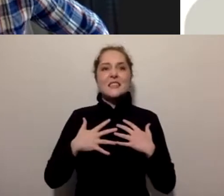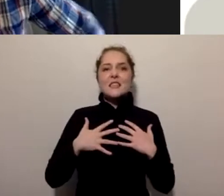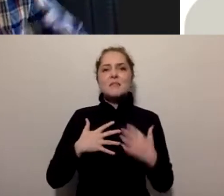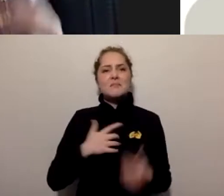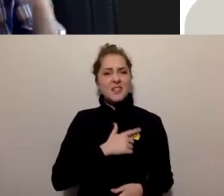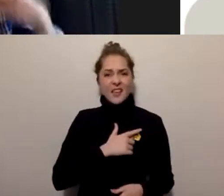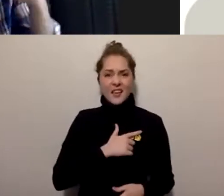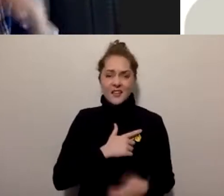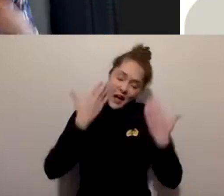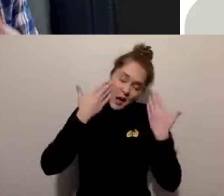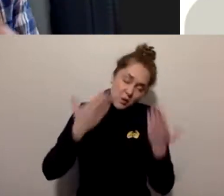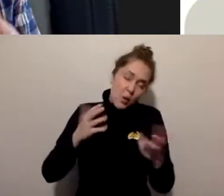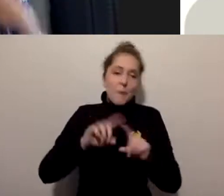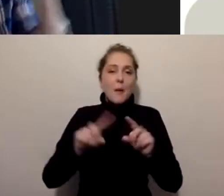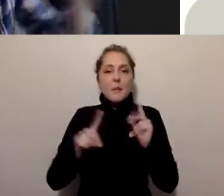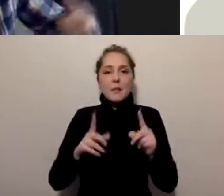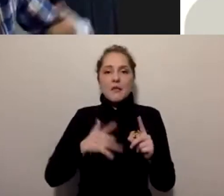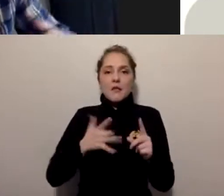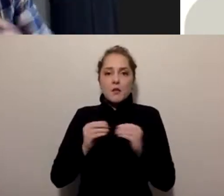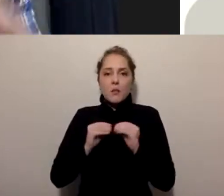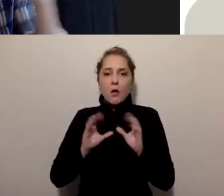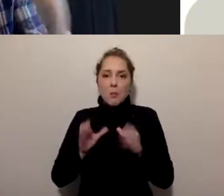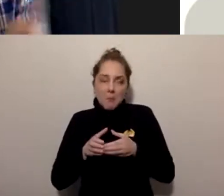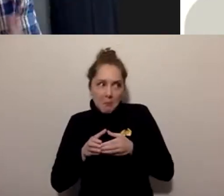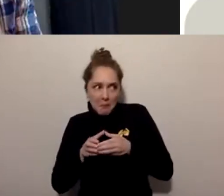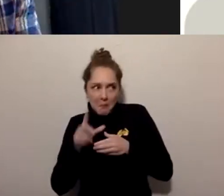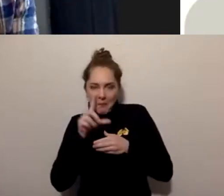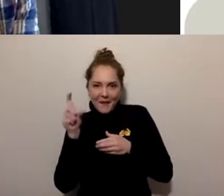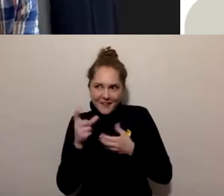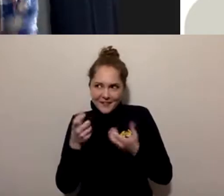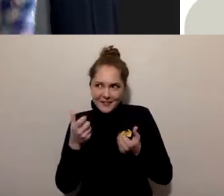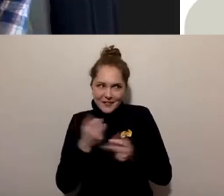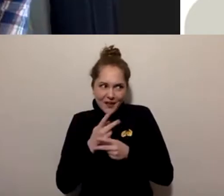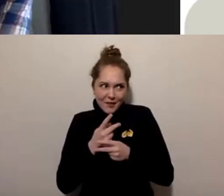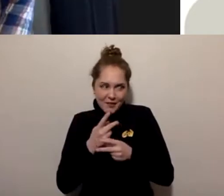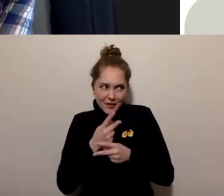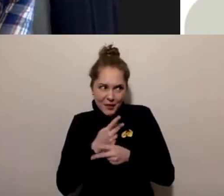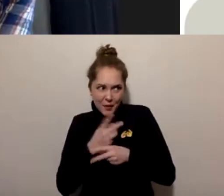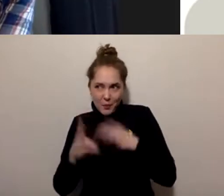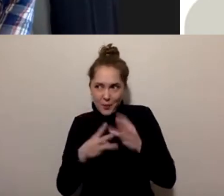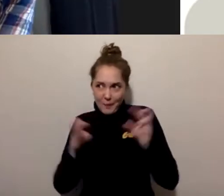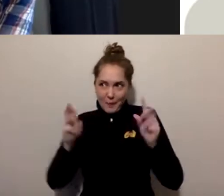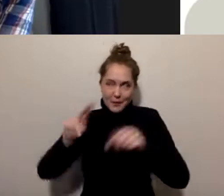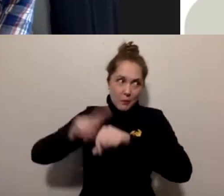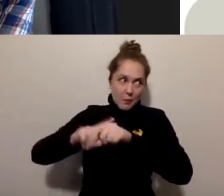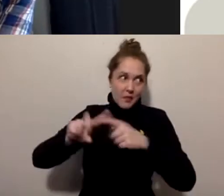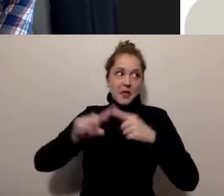laziness, just they're kind of in a shell right now until society gets back on track. But specific